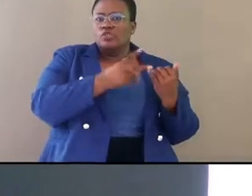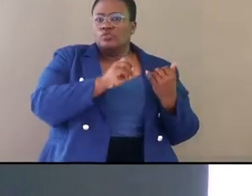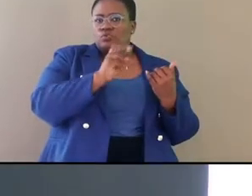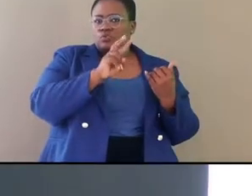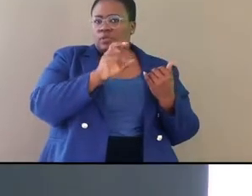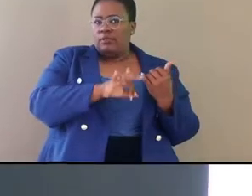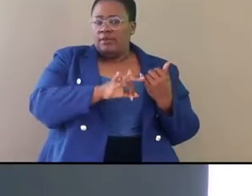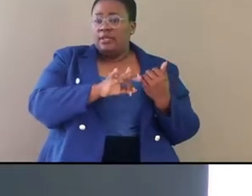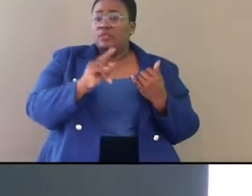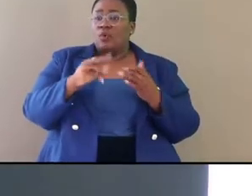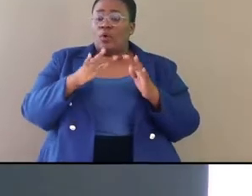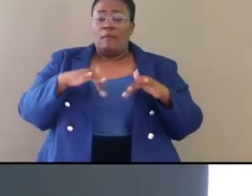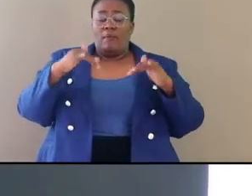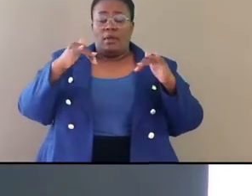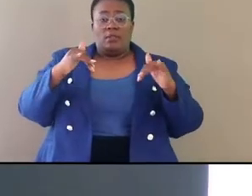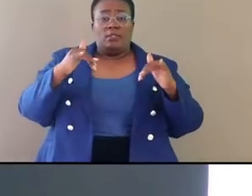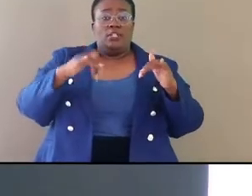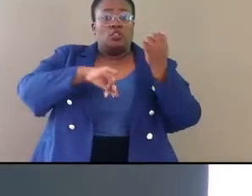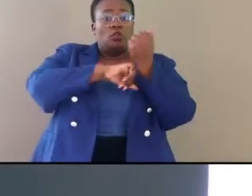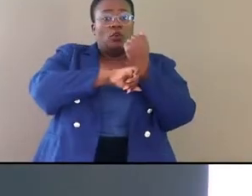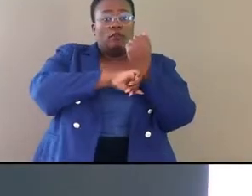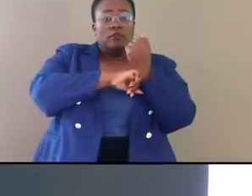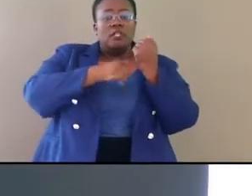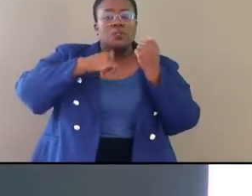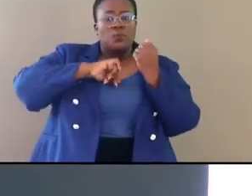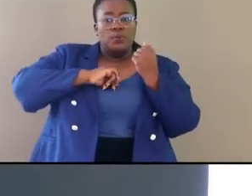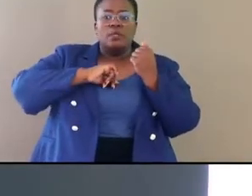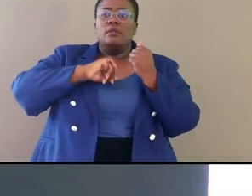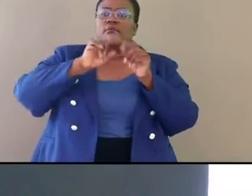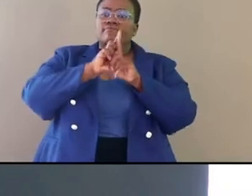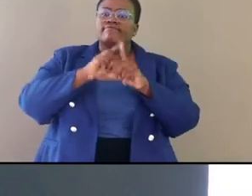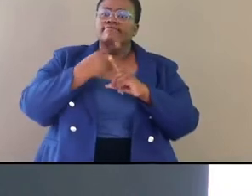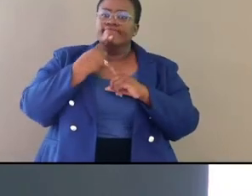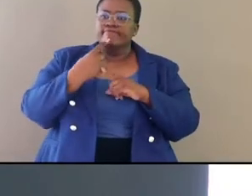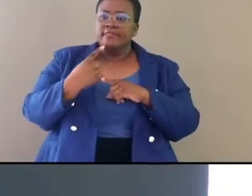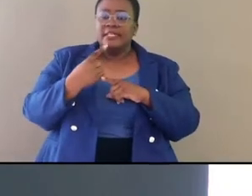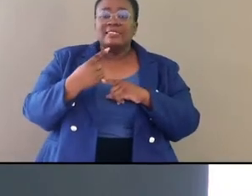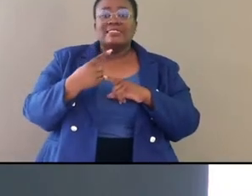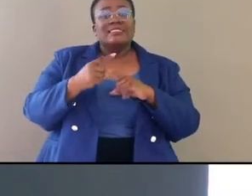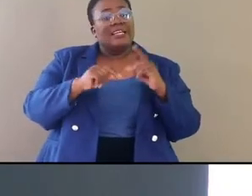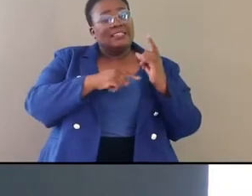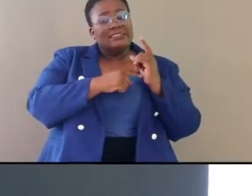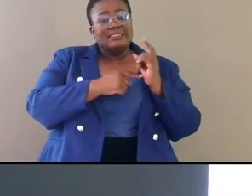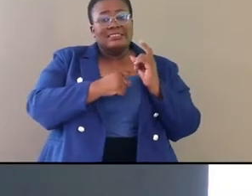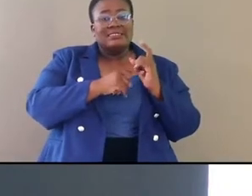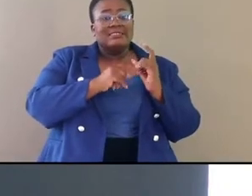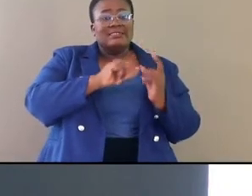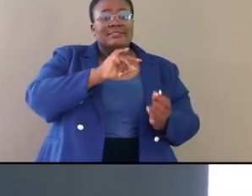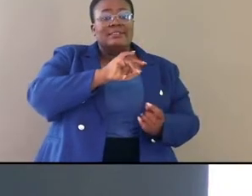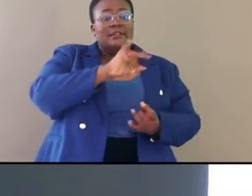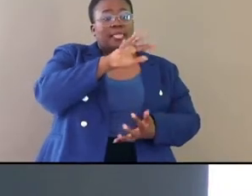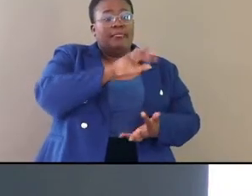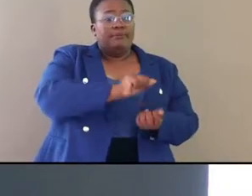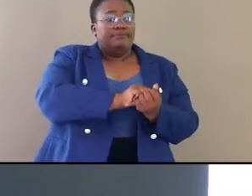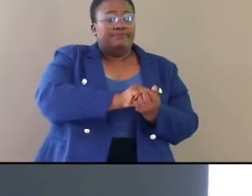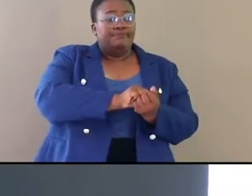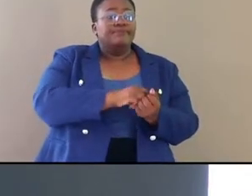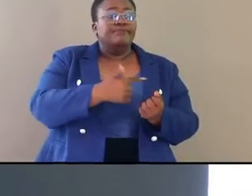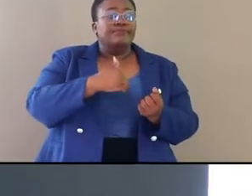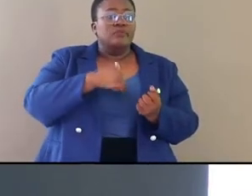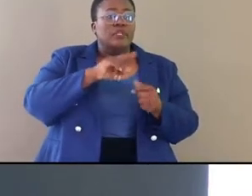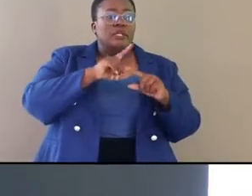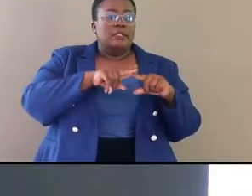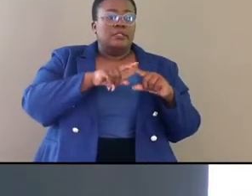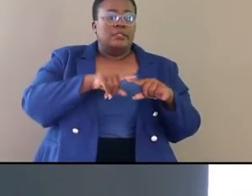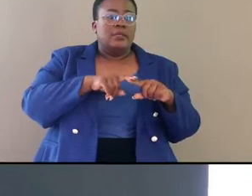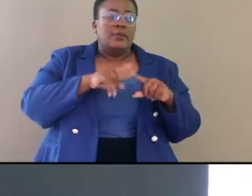as the Parliamentary Budget Office we've raised continuously that the notion of fiscal consolidation or what we call austerity is very detrimental